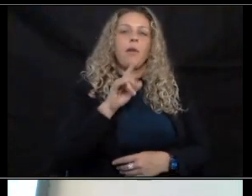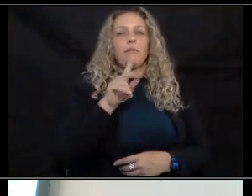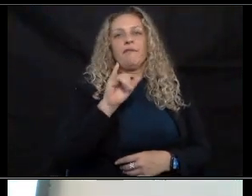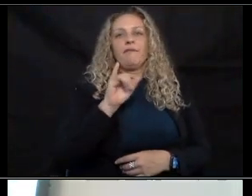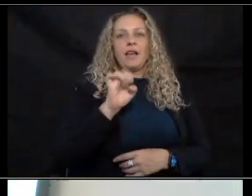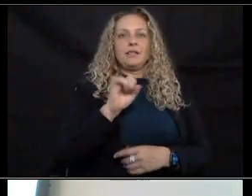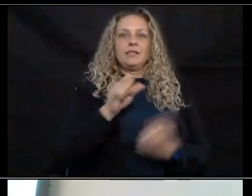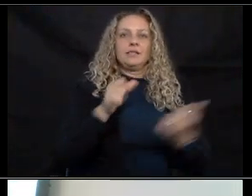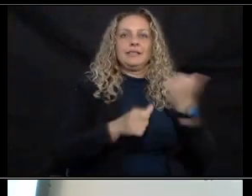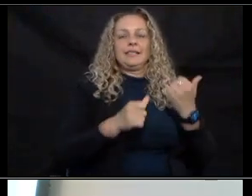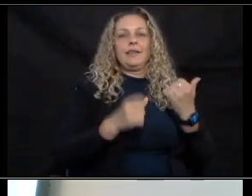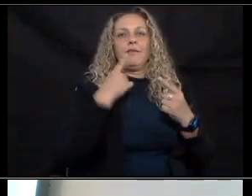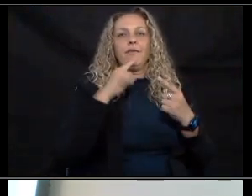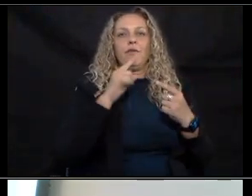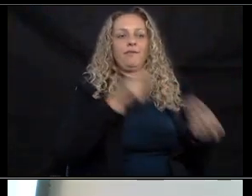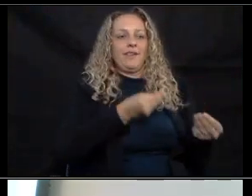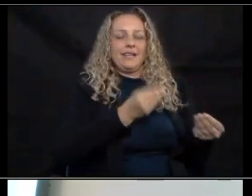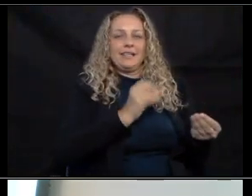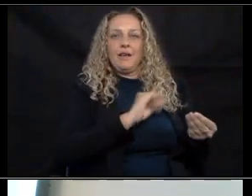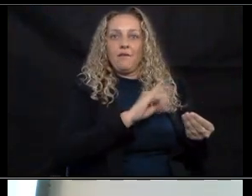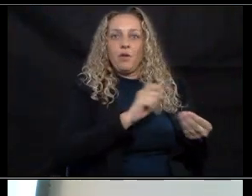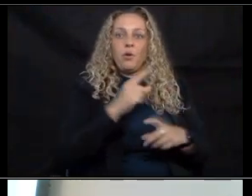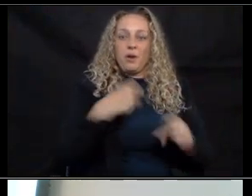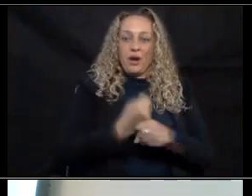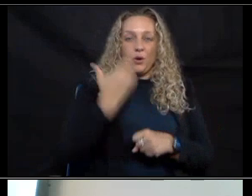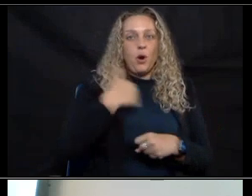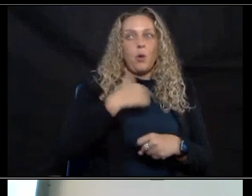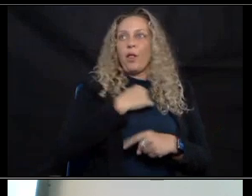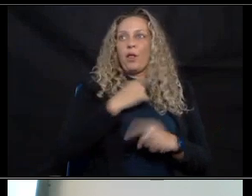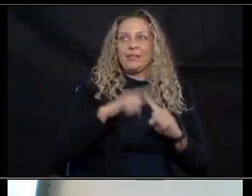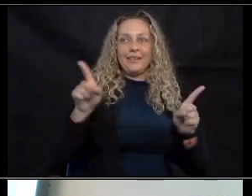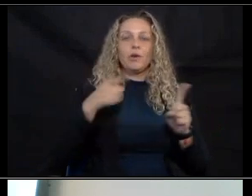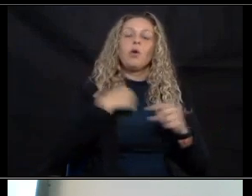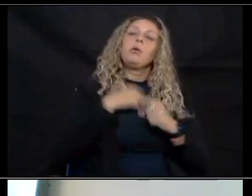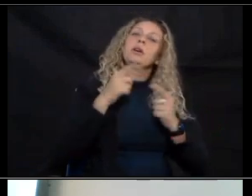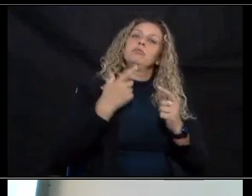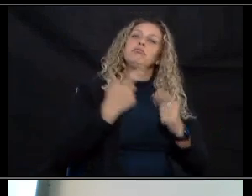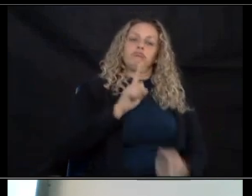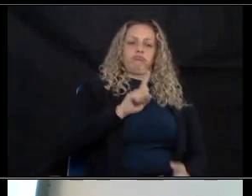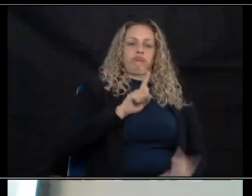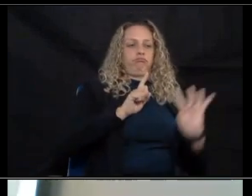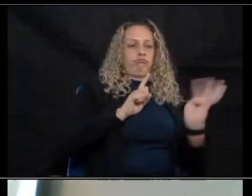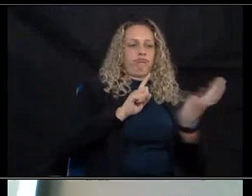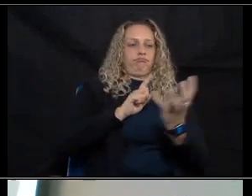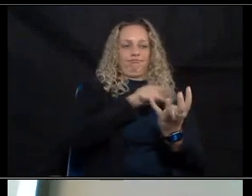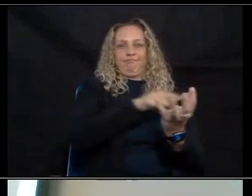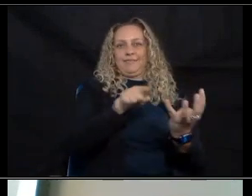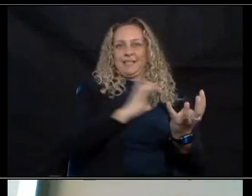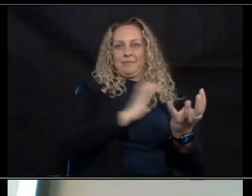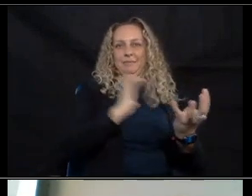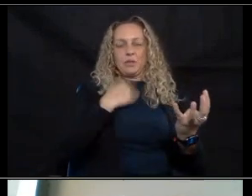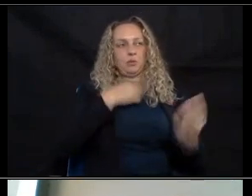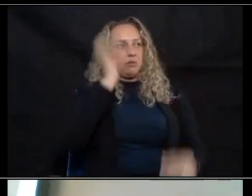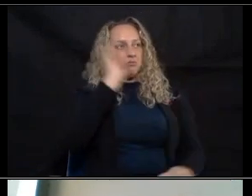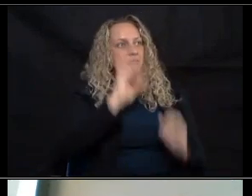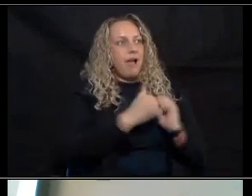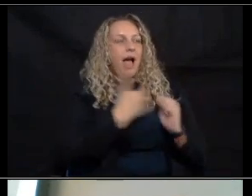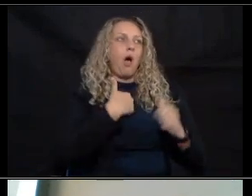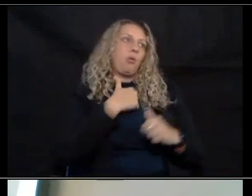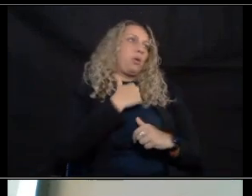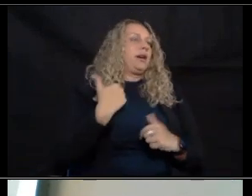about a year ago, looked very different. We stood in front of the commission and talked about how we were Boynton Beach's best kept